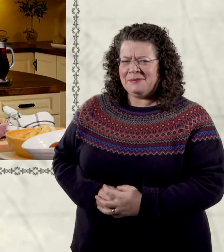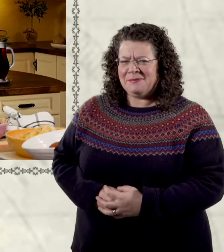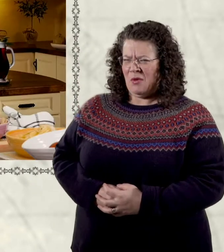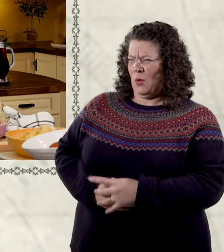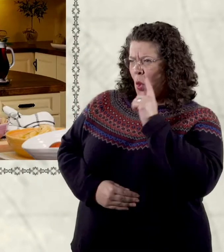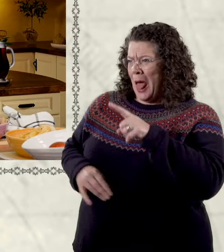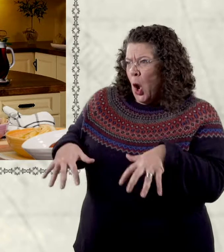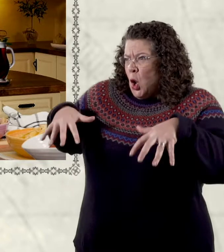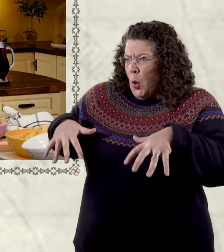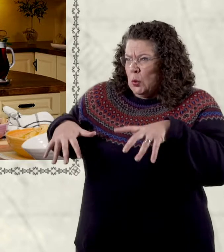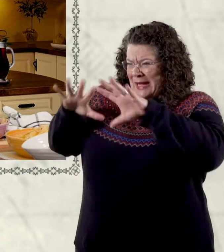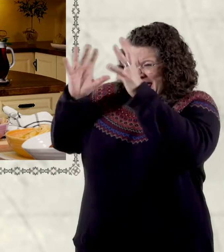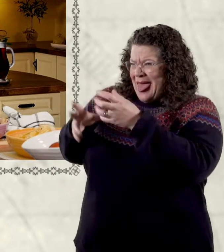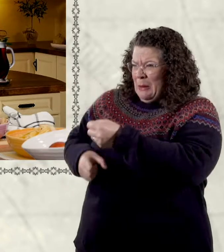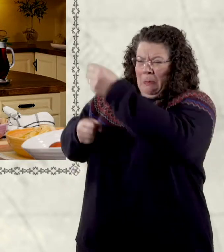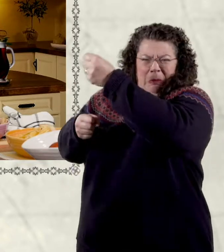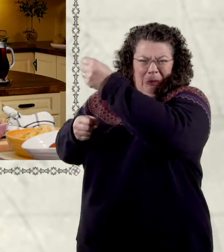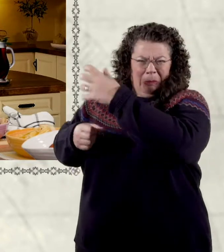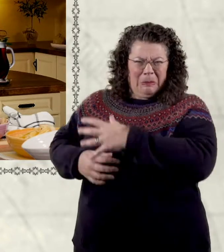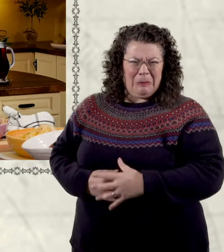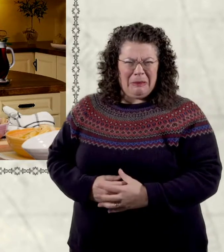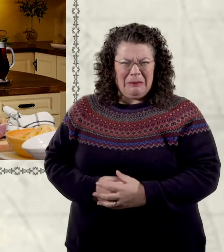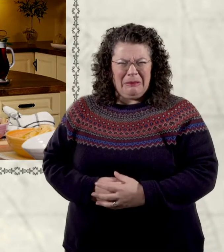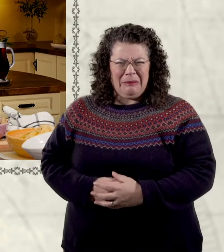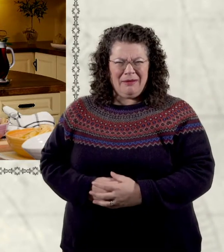You look like a ghost with your head on that post.